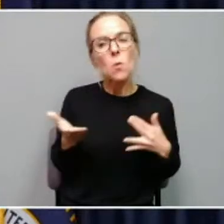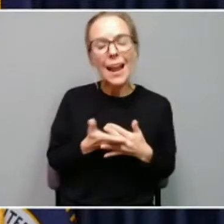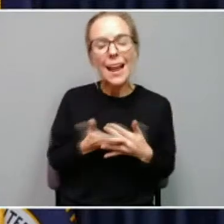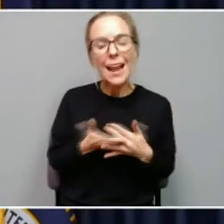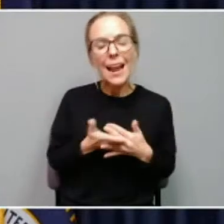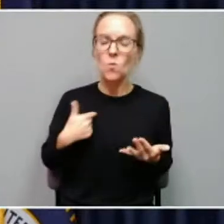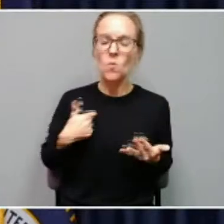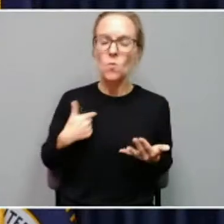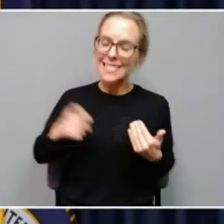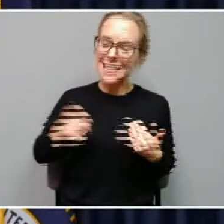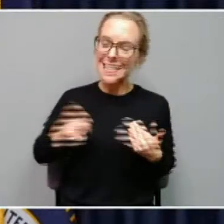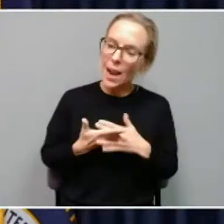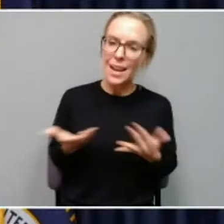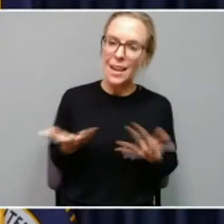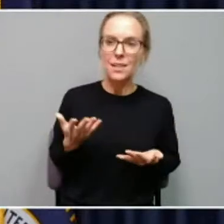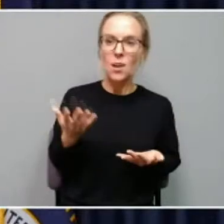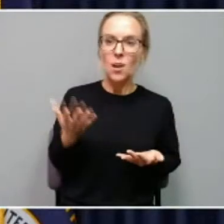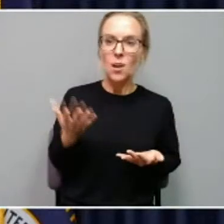Get the vaccine.